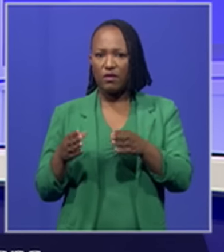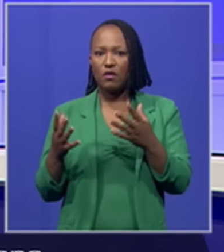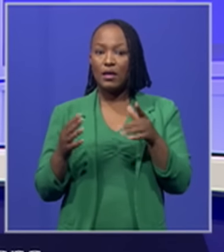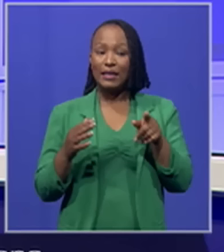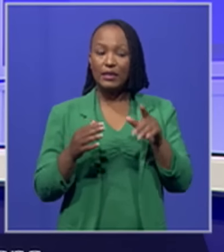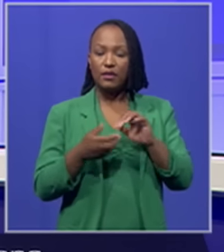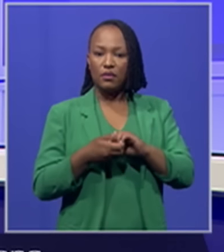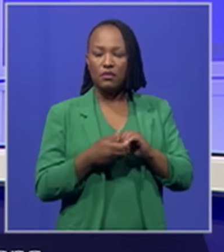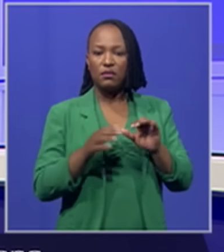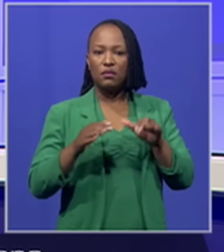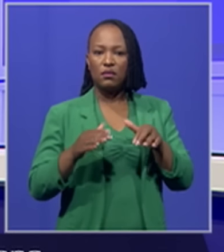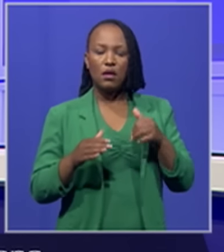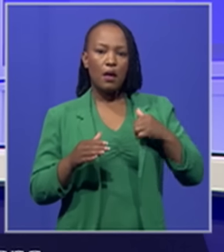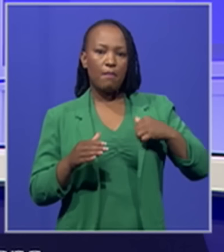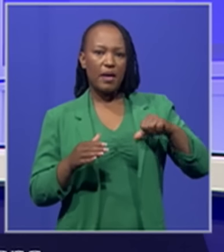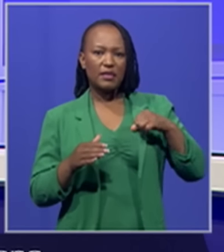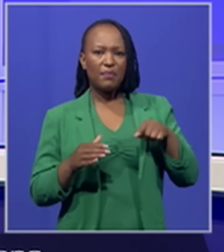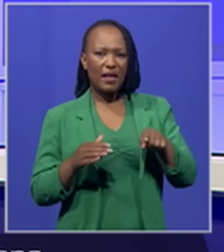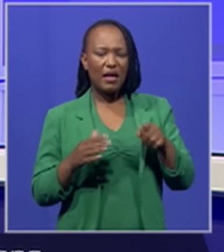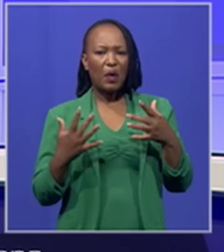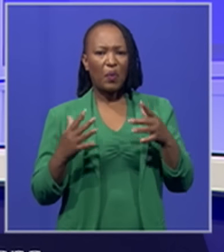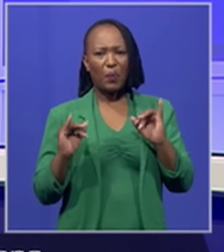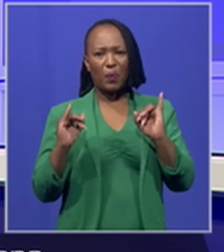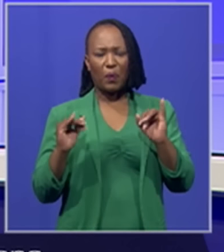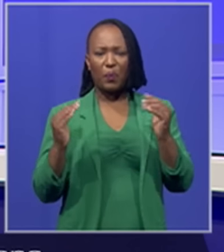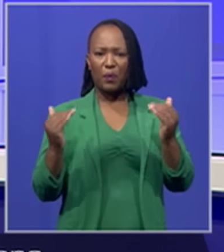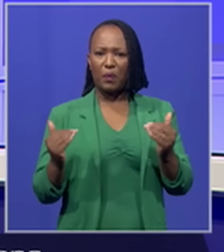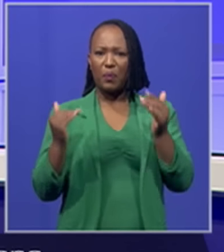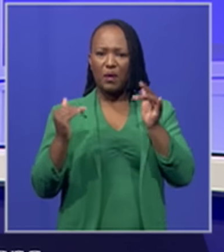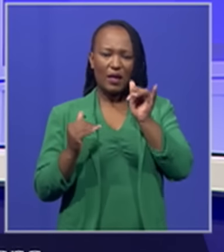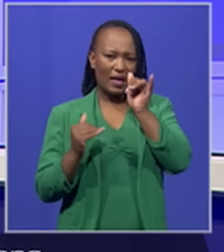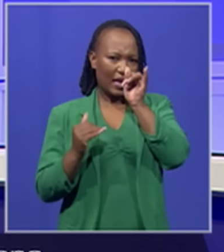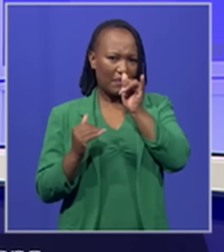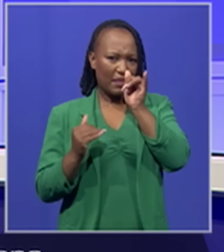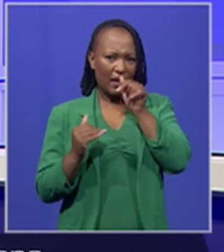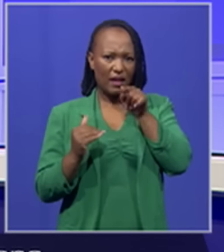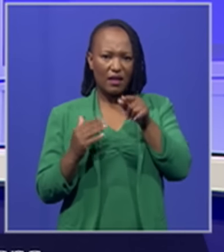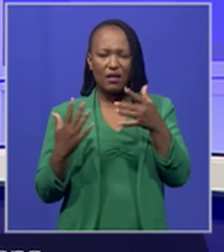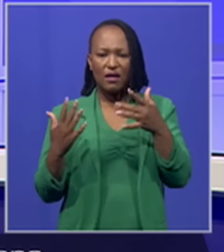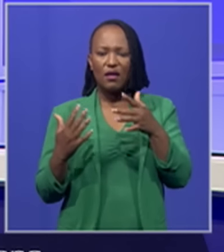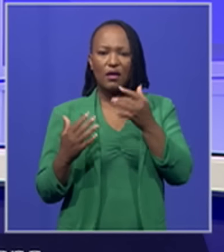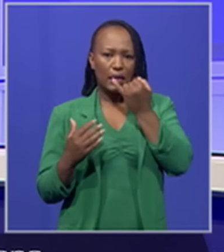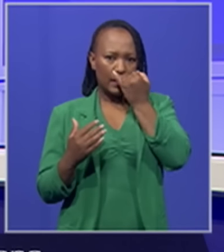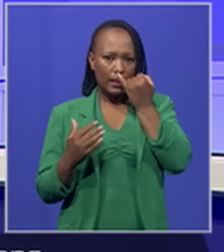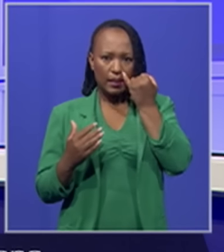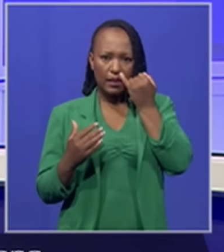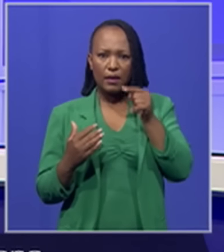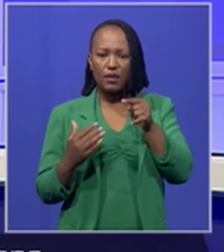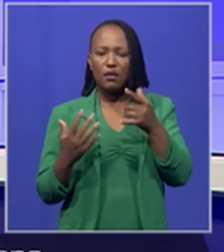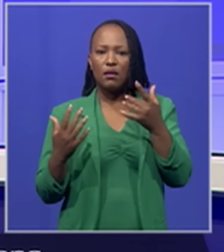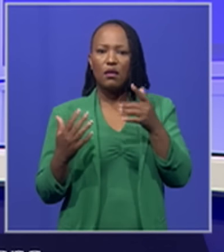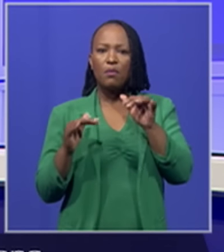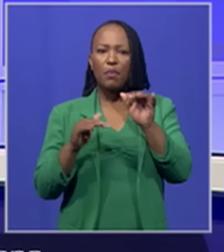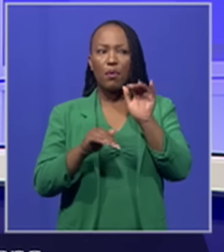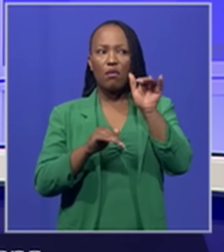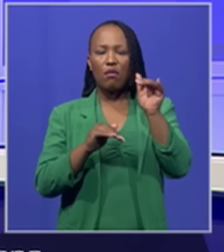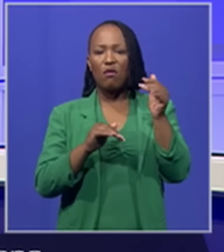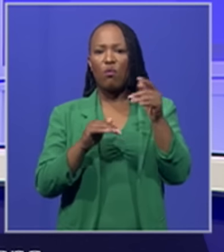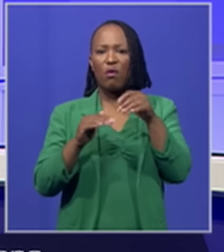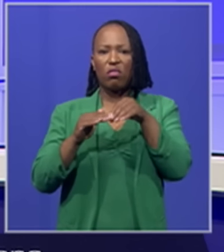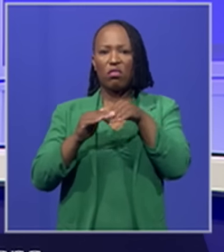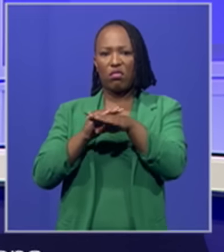ya re masepala e farafarwe ke selo se se kwa godimo sa bosenyi, tiriso e botlhaswa diritibatsi le go tsena ga baditšhaba mo go se mo